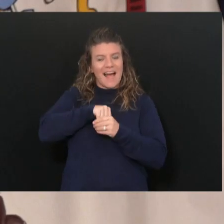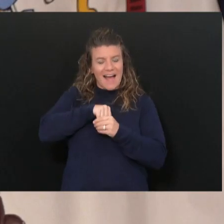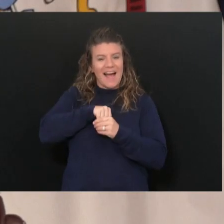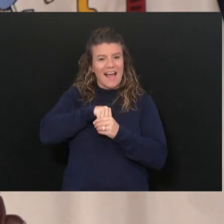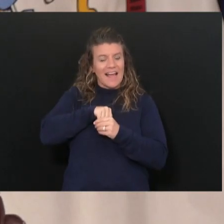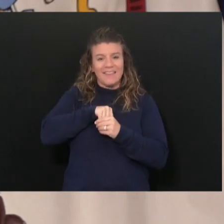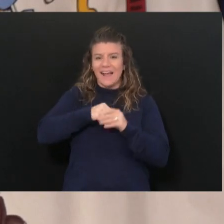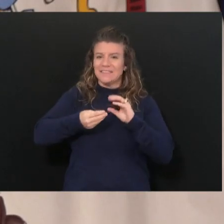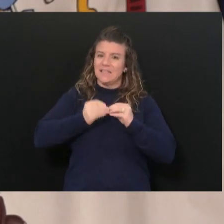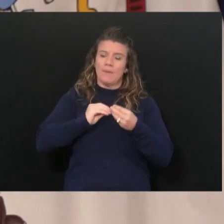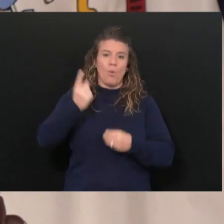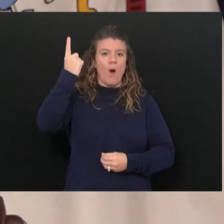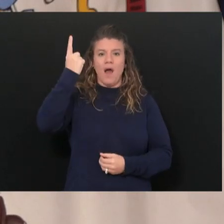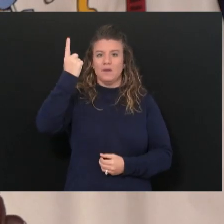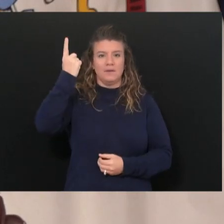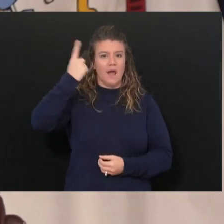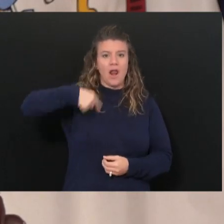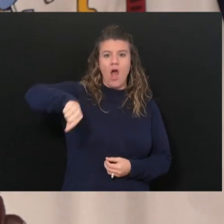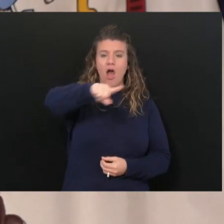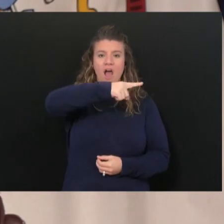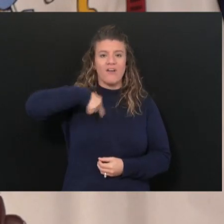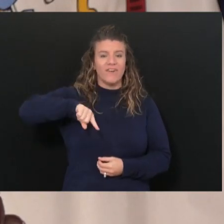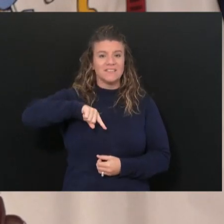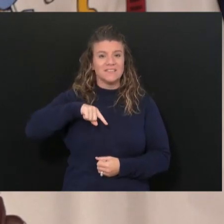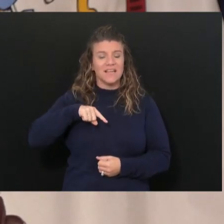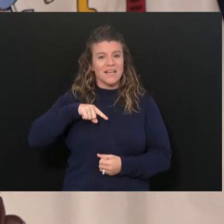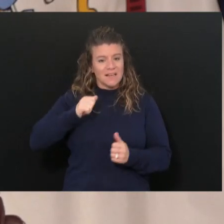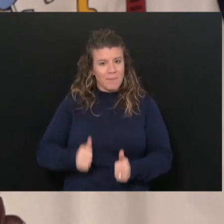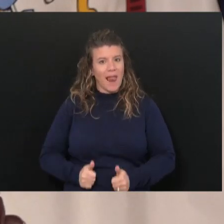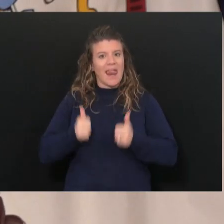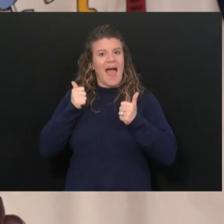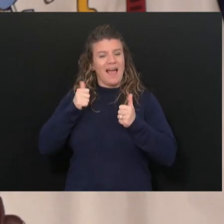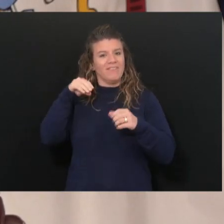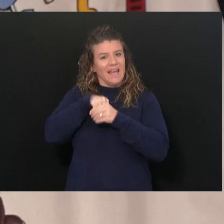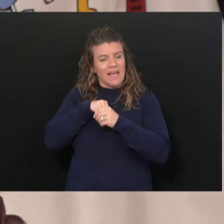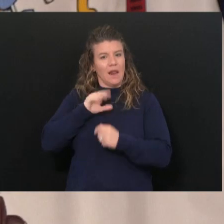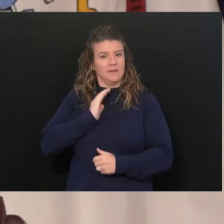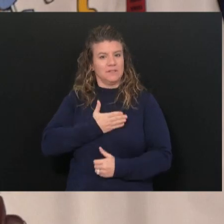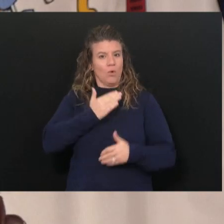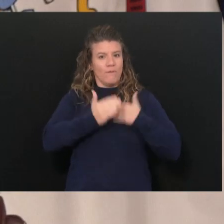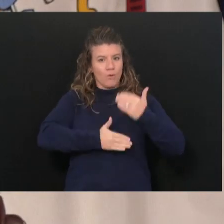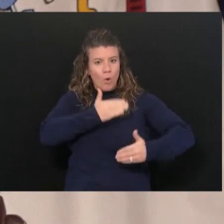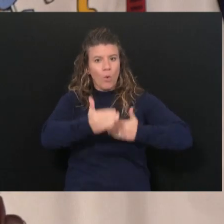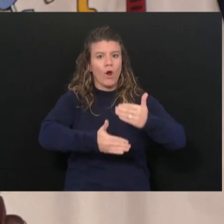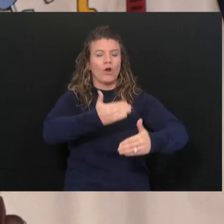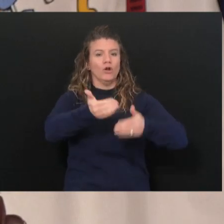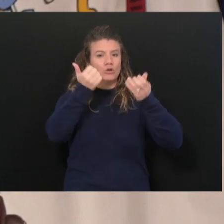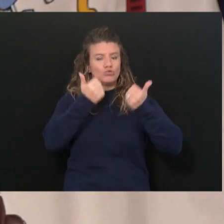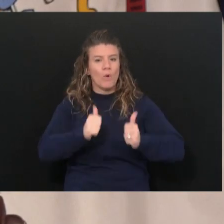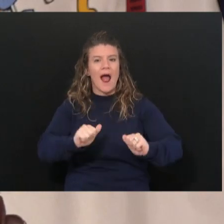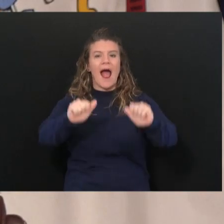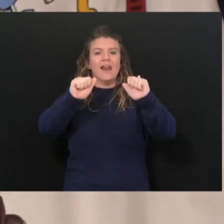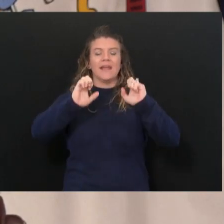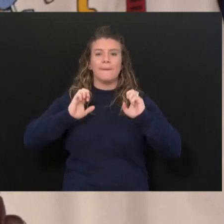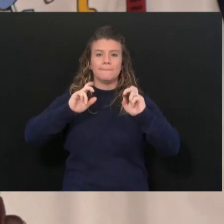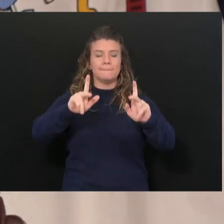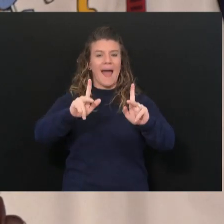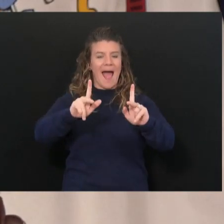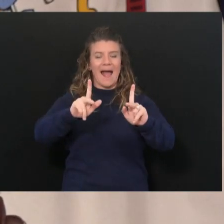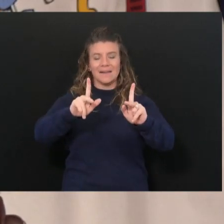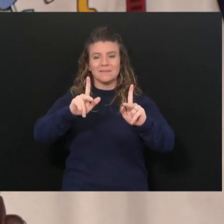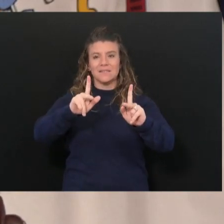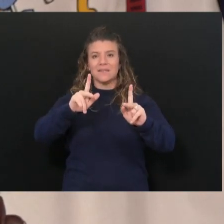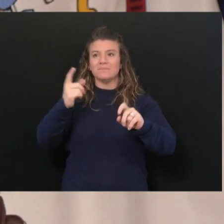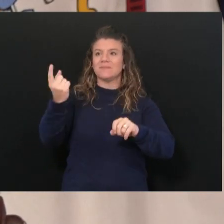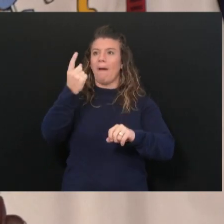one thing in all of us to be present in our lives as we go forward, trying to get back to something that